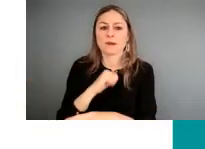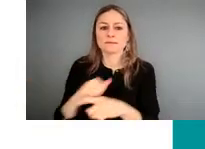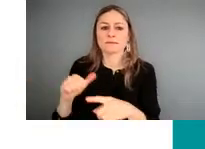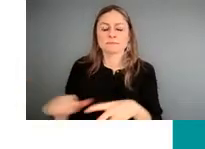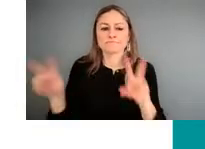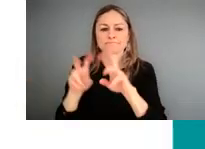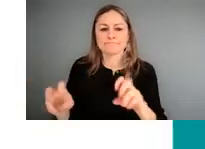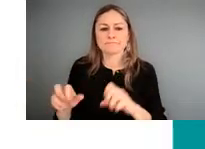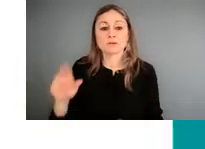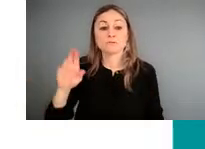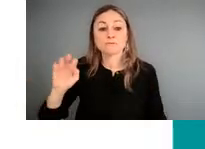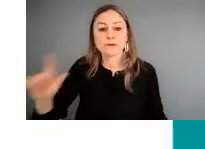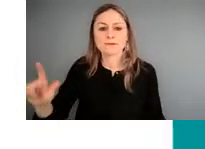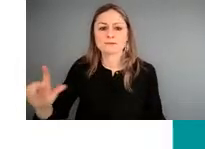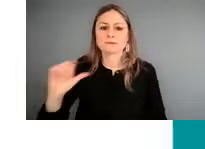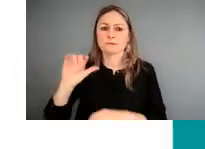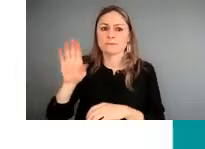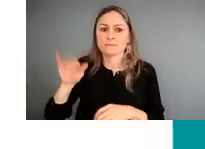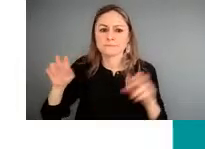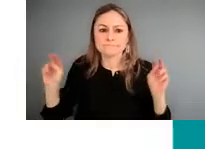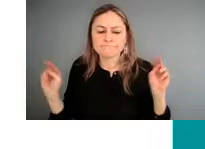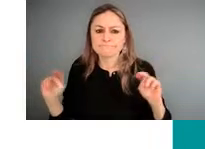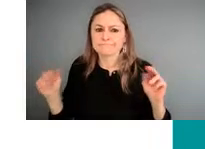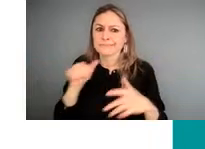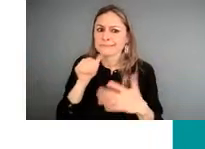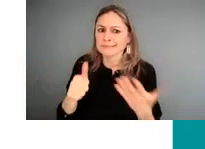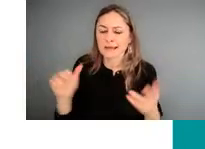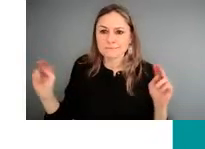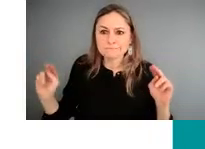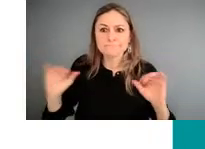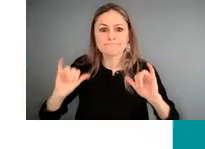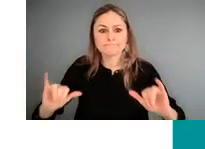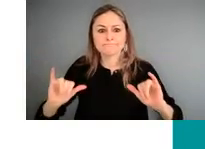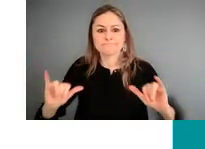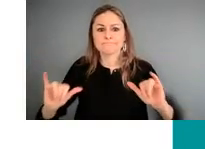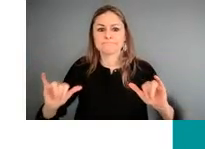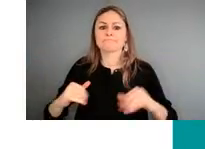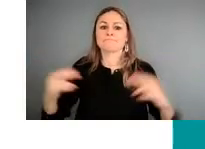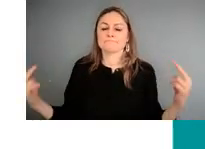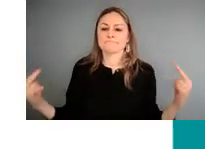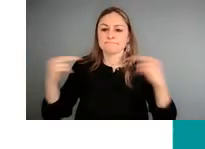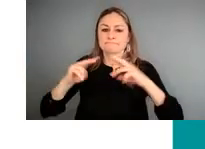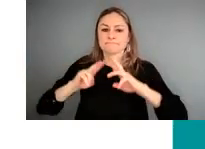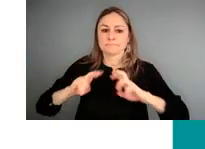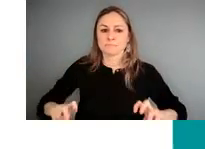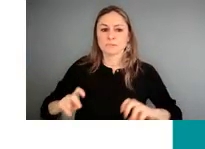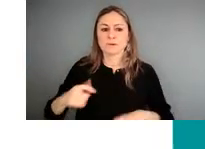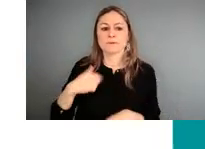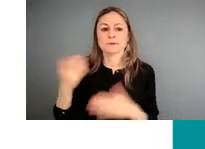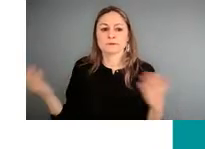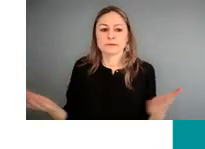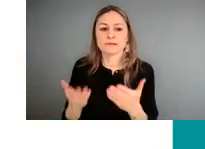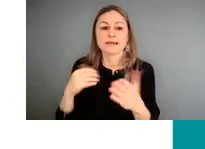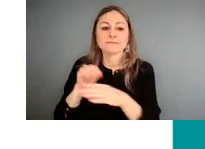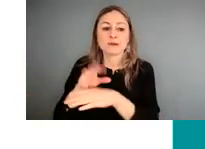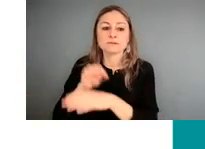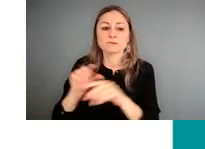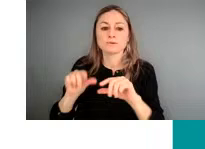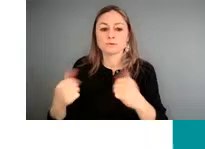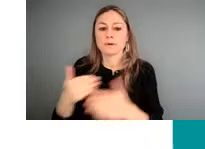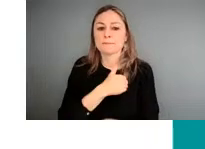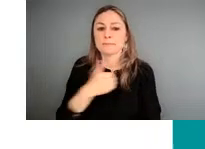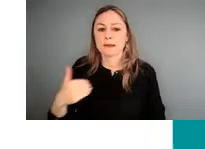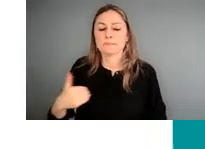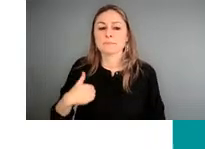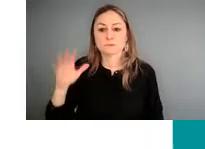a learning space for everyone, that we always tend to look for learning. Advisory group members will turn on